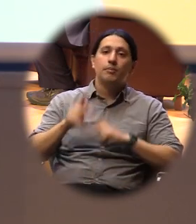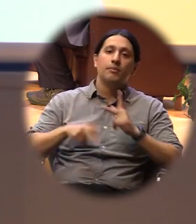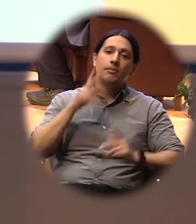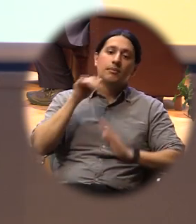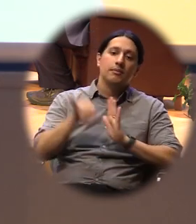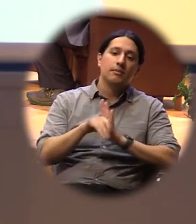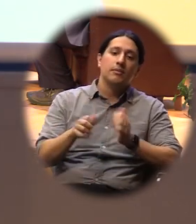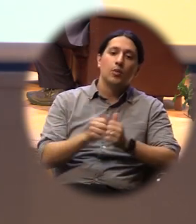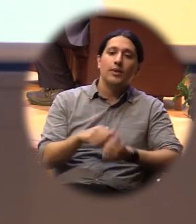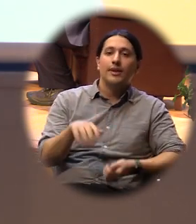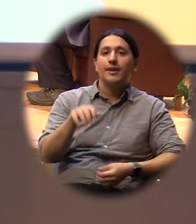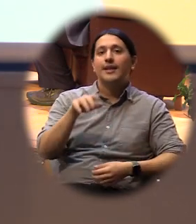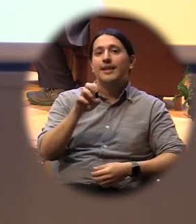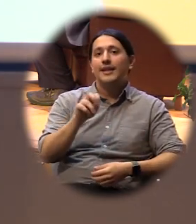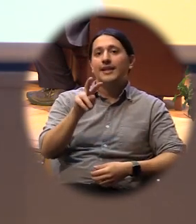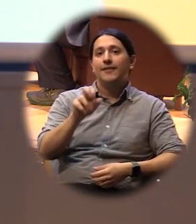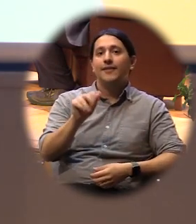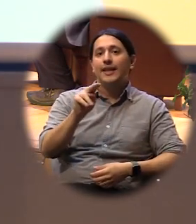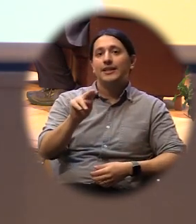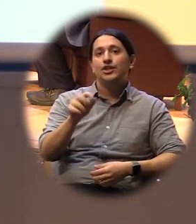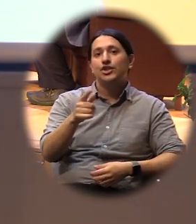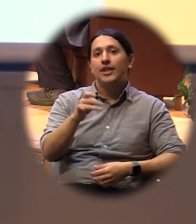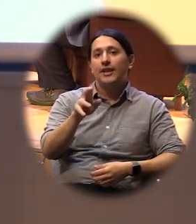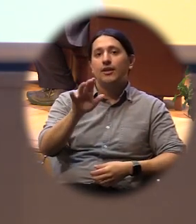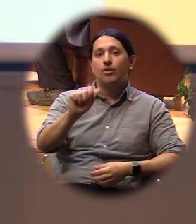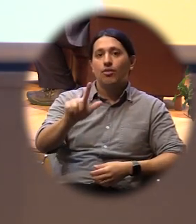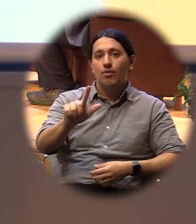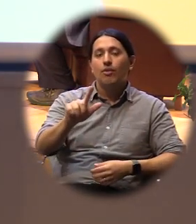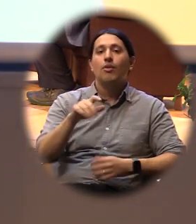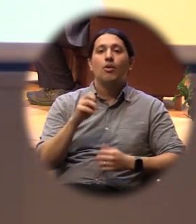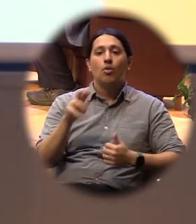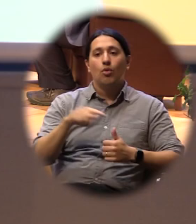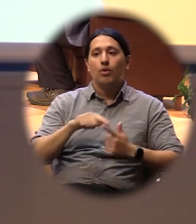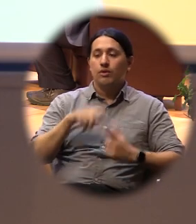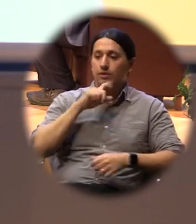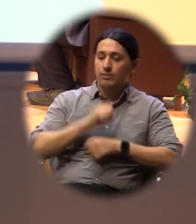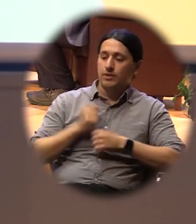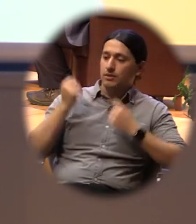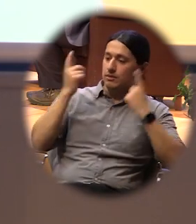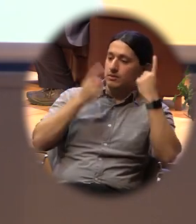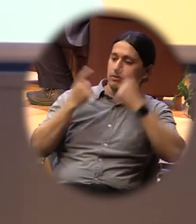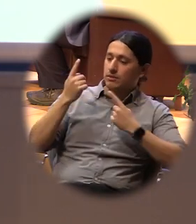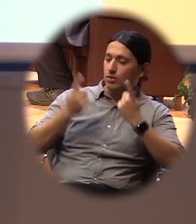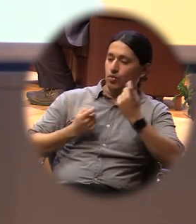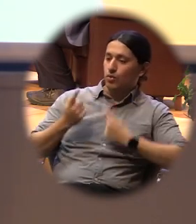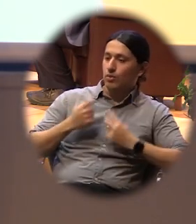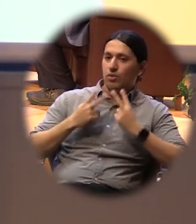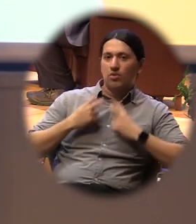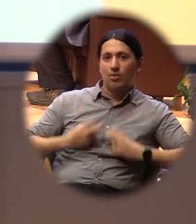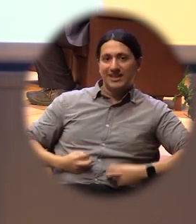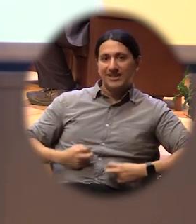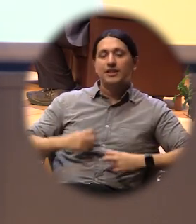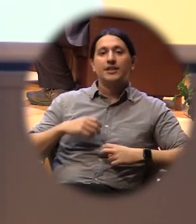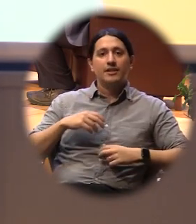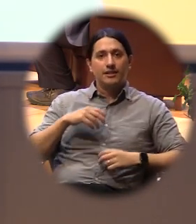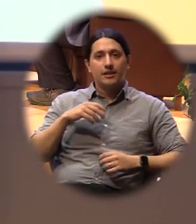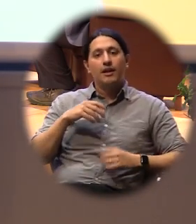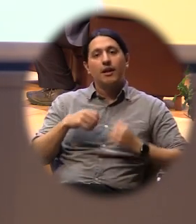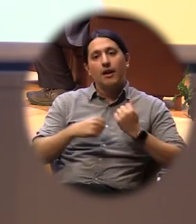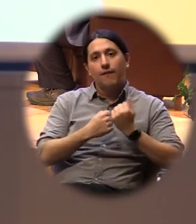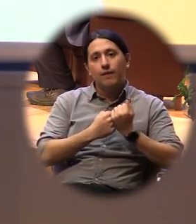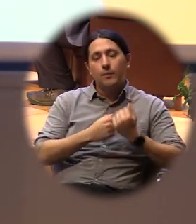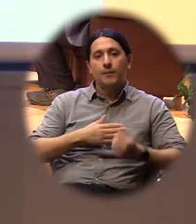are also affirming or are questioning around affirming their own identities as LGBTQ plus people, so more